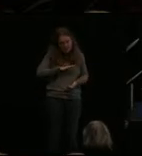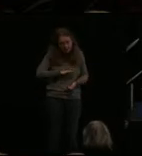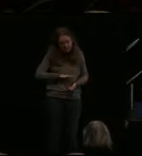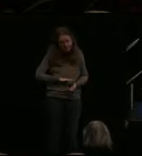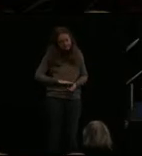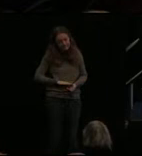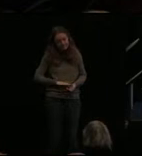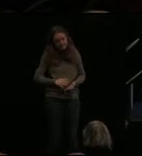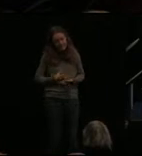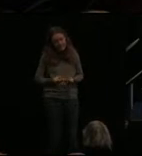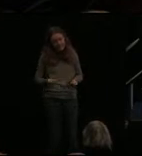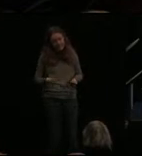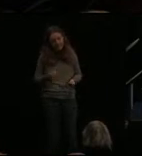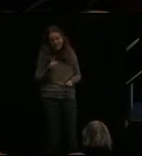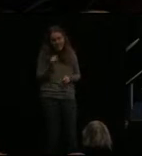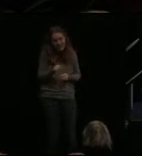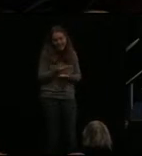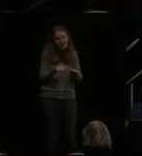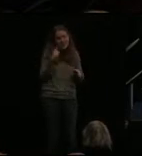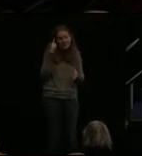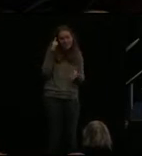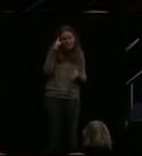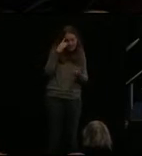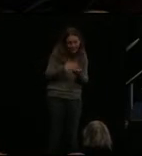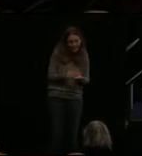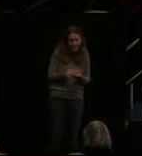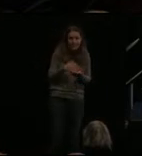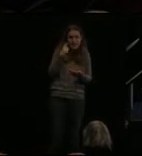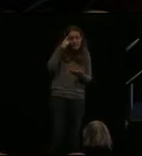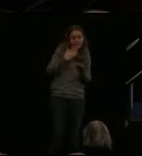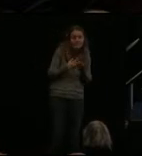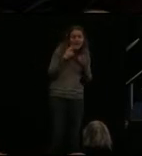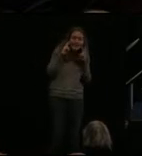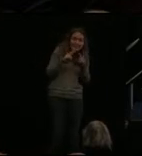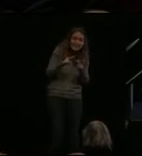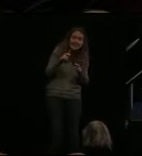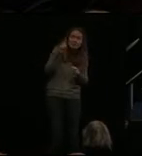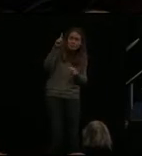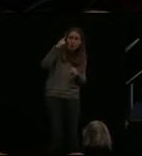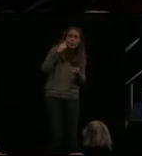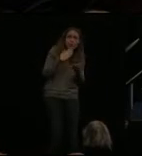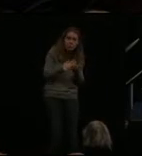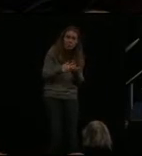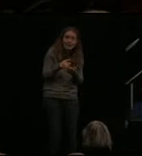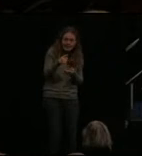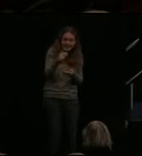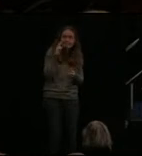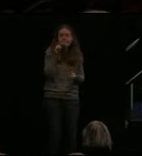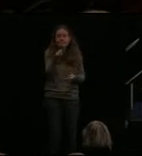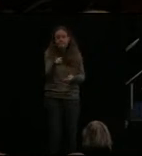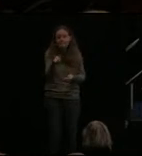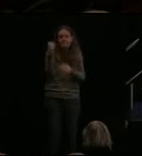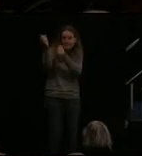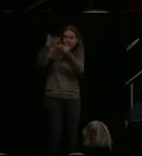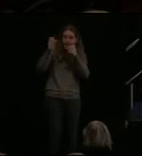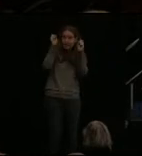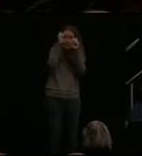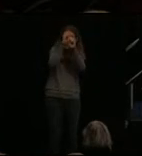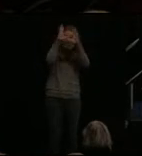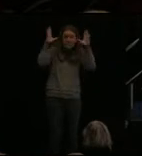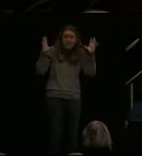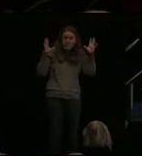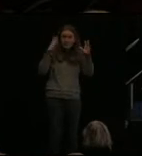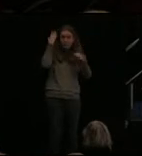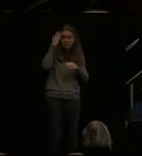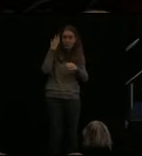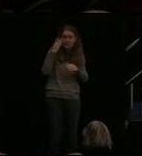But that's not faith, is it? Faith sees what God has promised. Amen. He's given us a dream, a vision, yeah, of